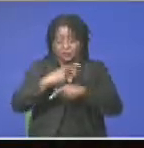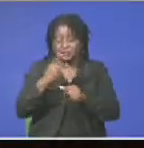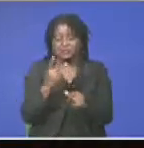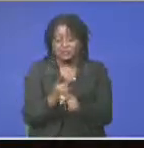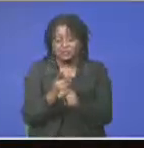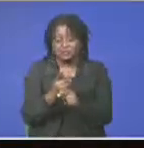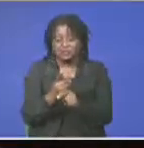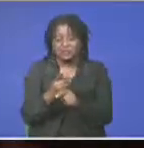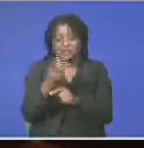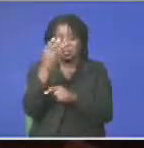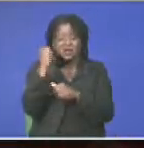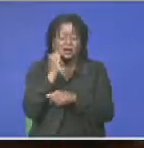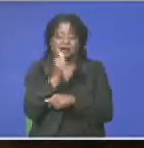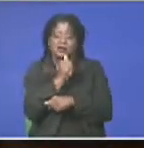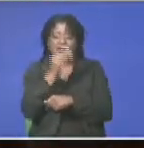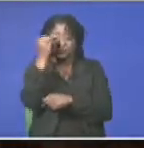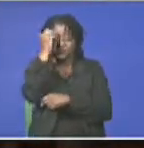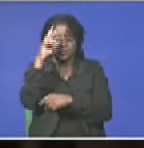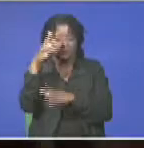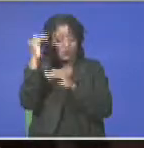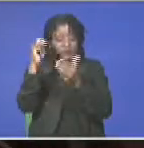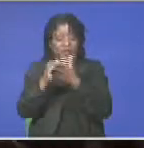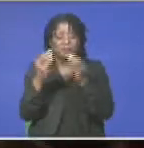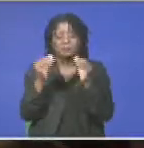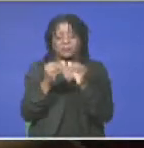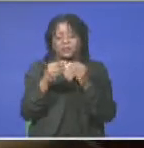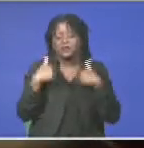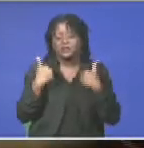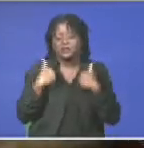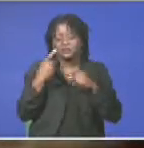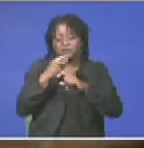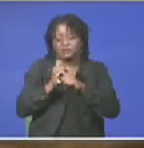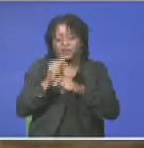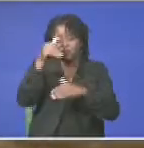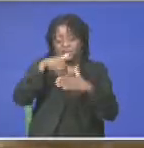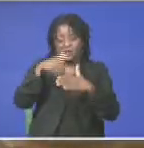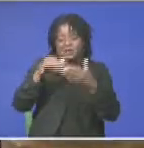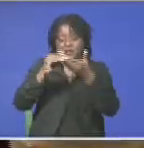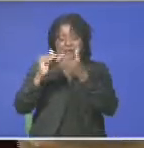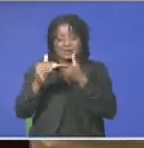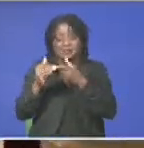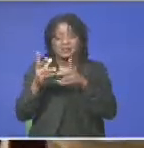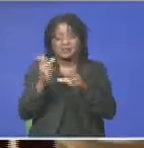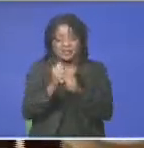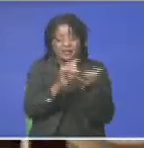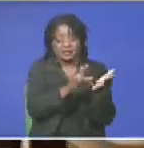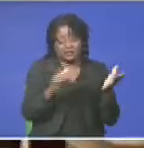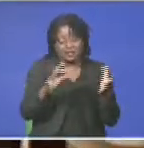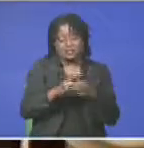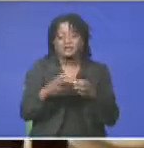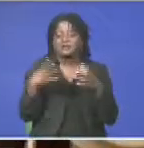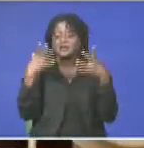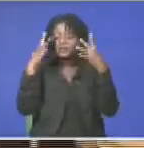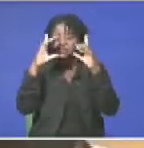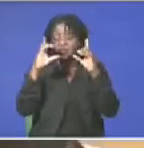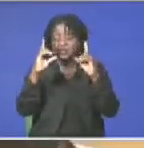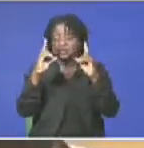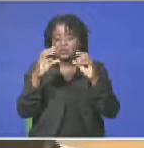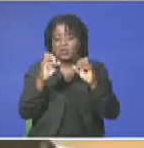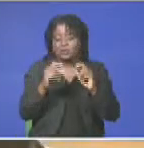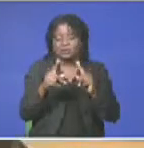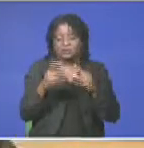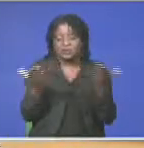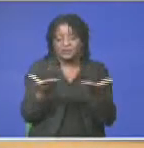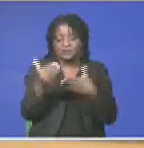Minister is also hoping that more youth from the inner city will take advantage of the educational opportunities available in the